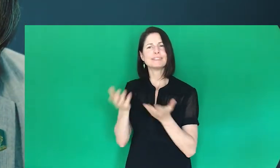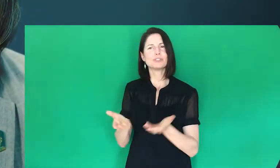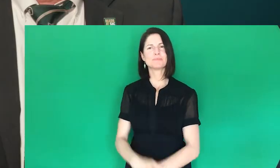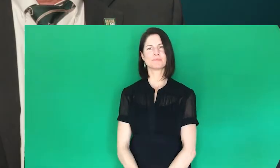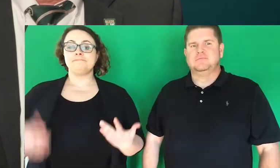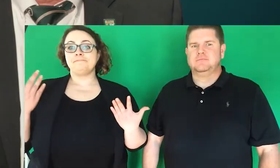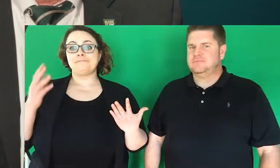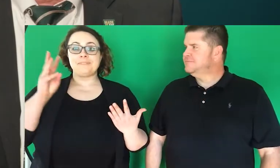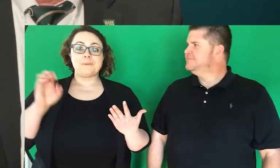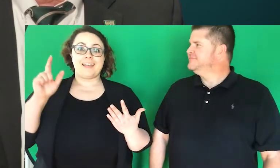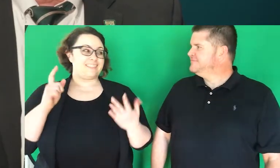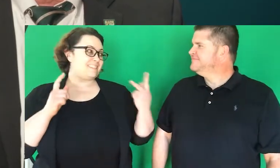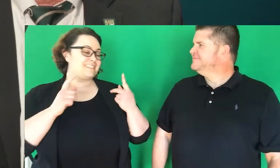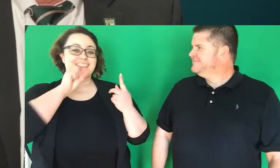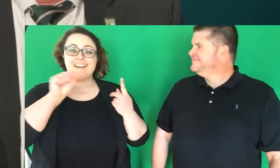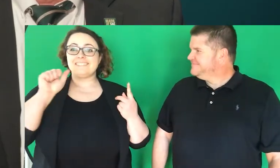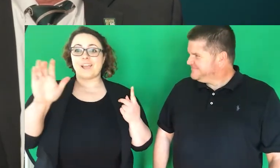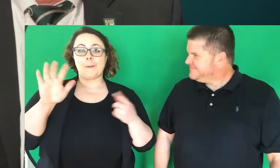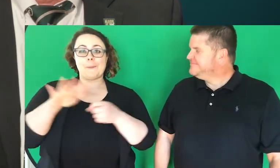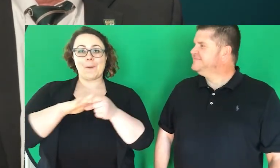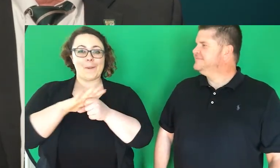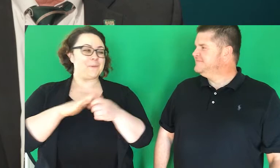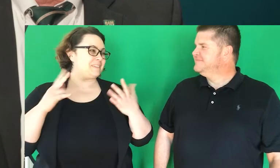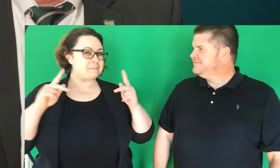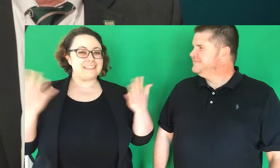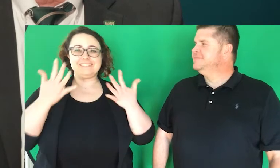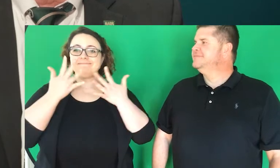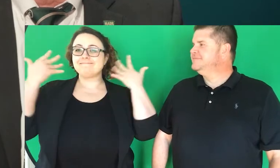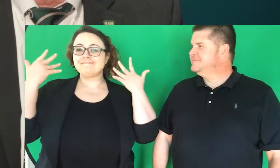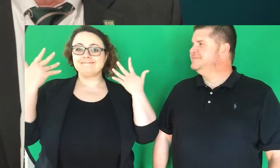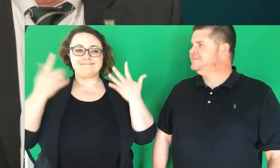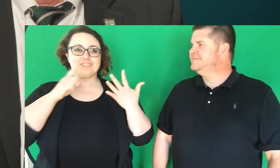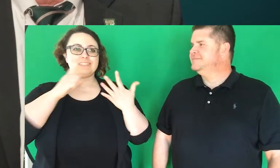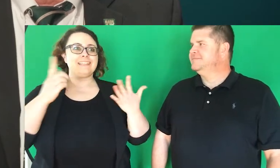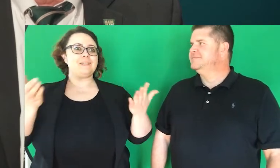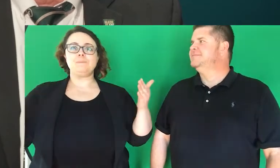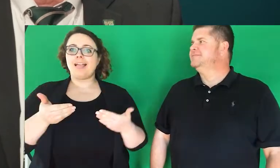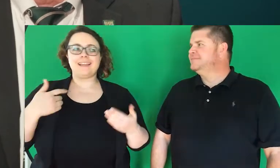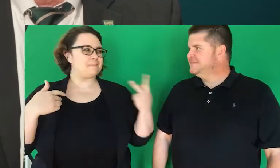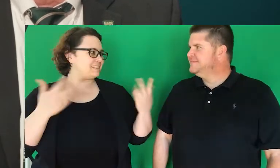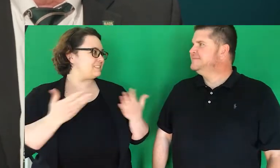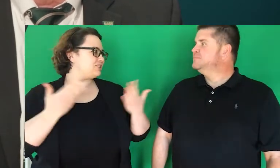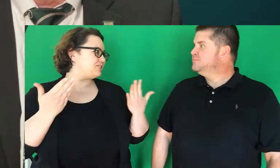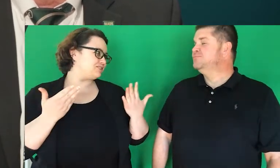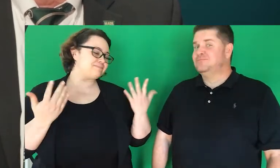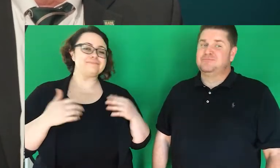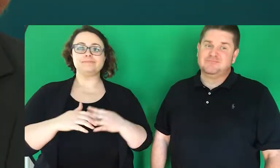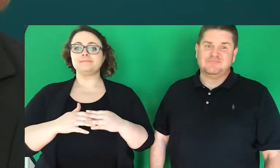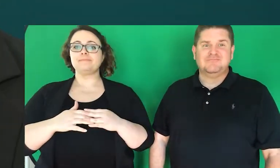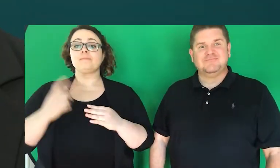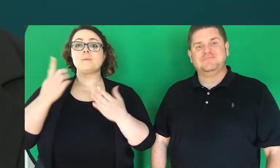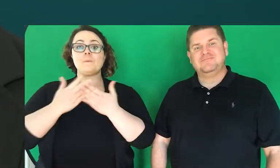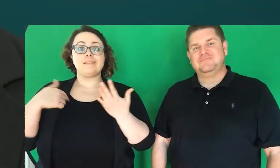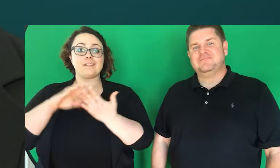here. Well, we love Sacramento. The people are so friendly. They've really opened their arms to us.